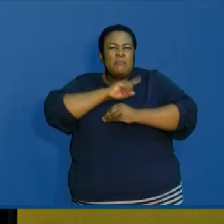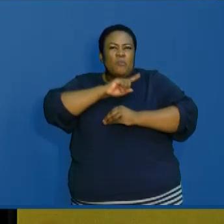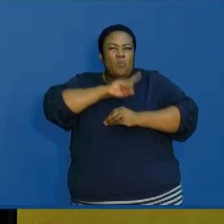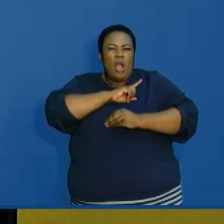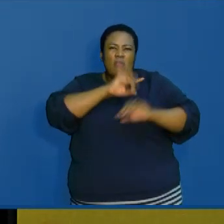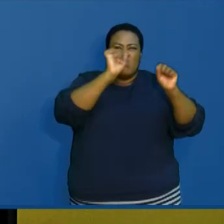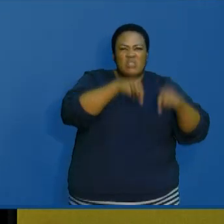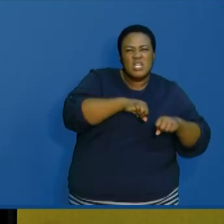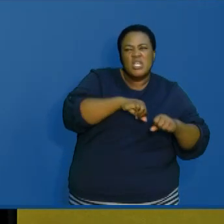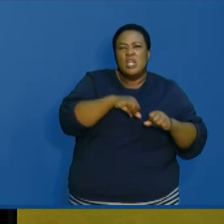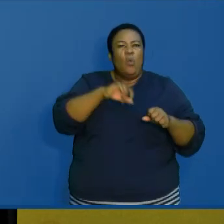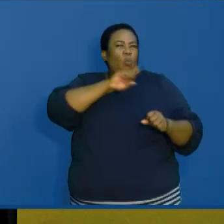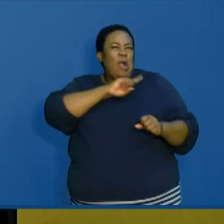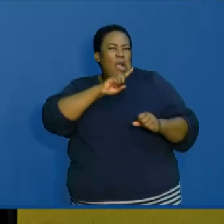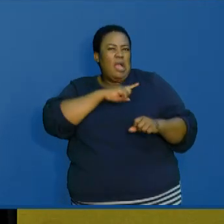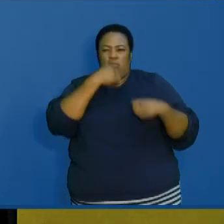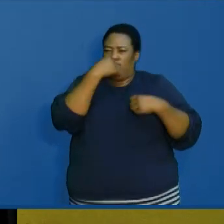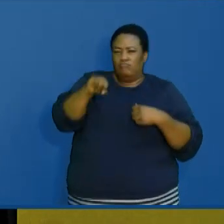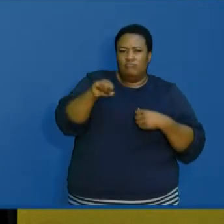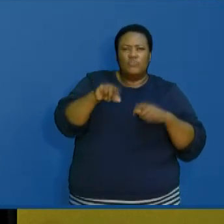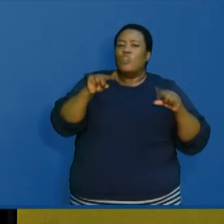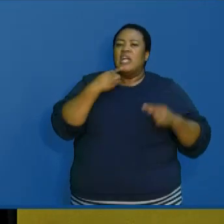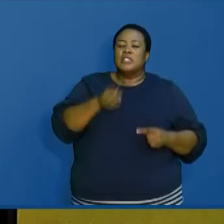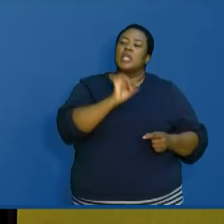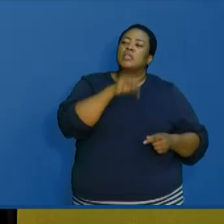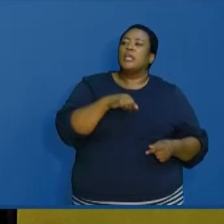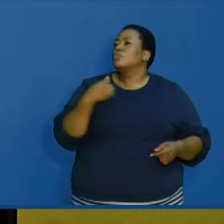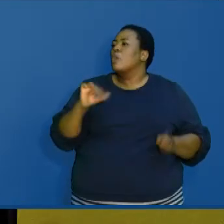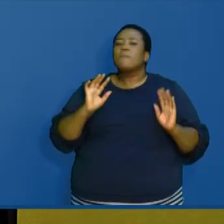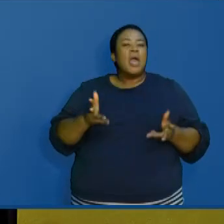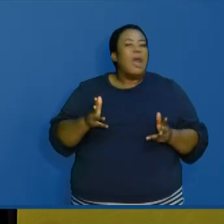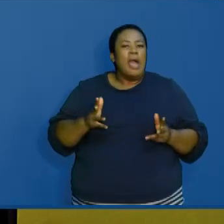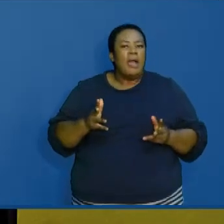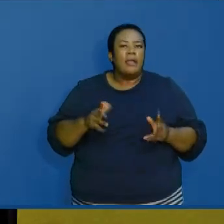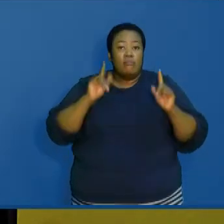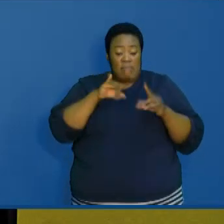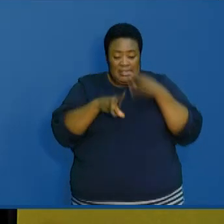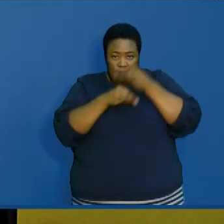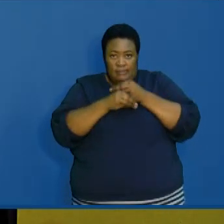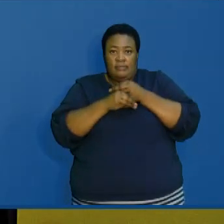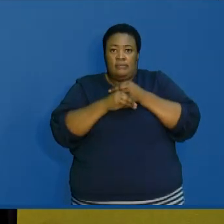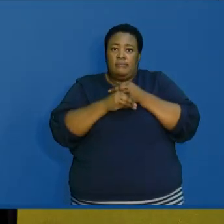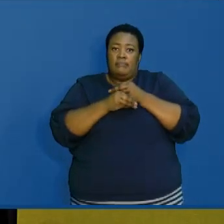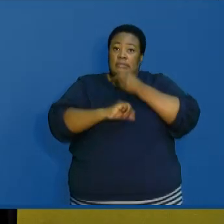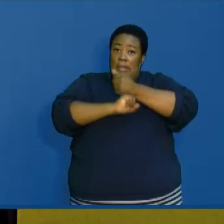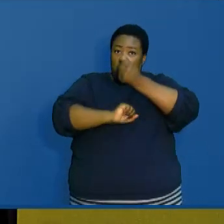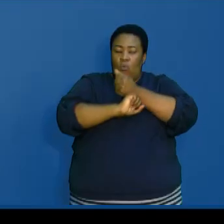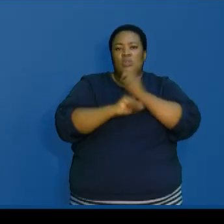you disagree. You cannot just say yes. You need to substantiate your response.